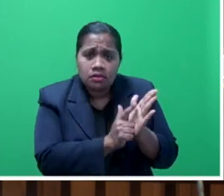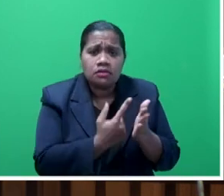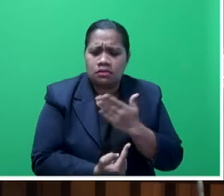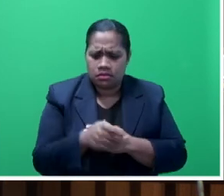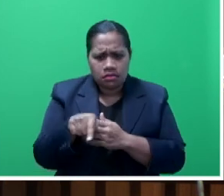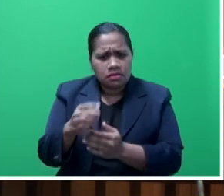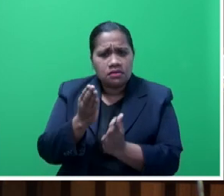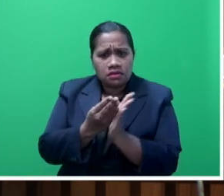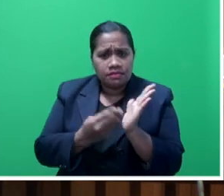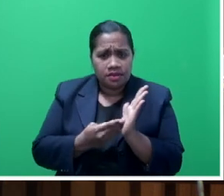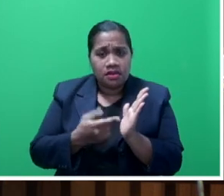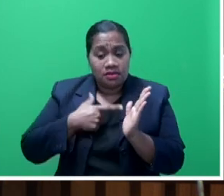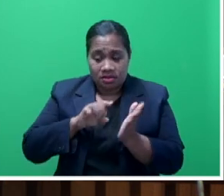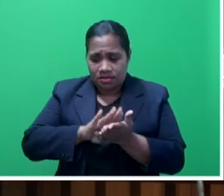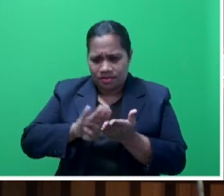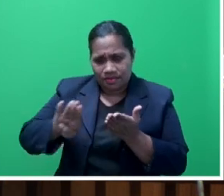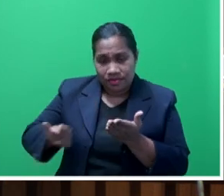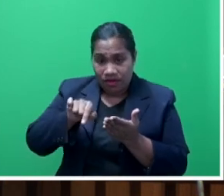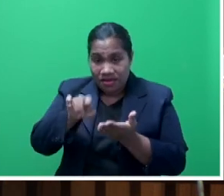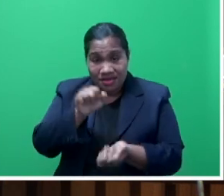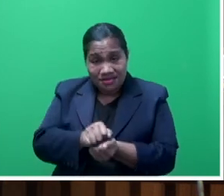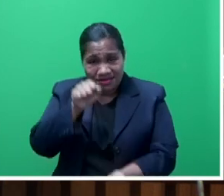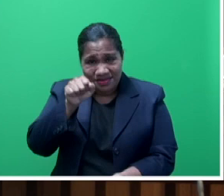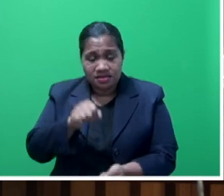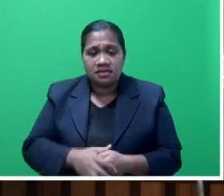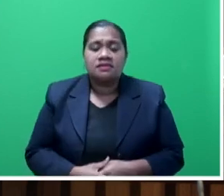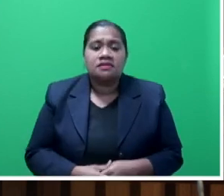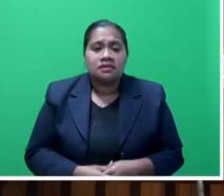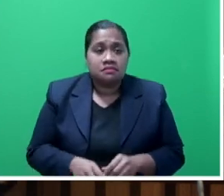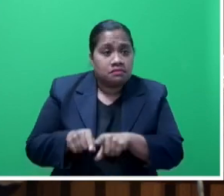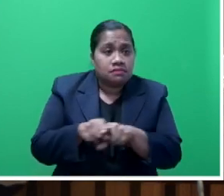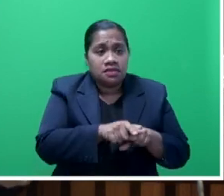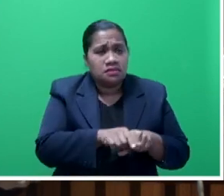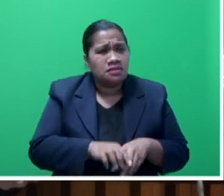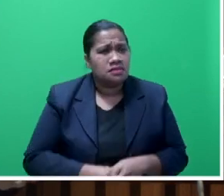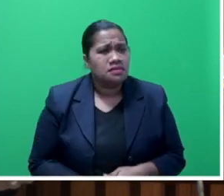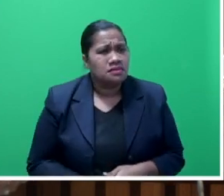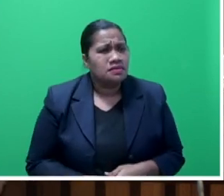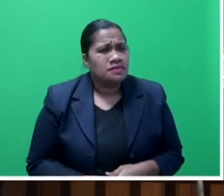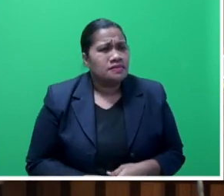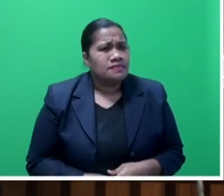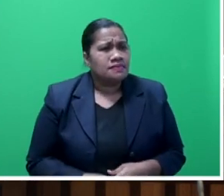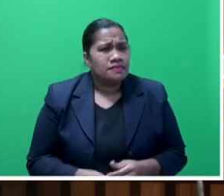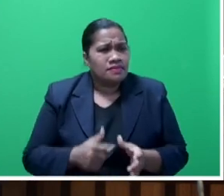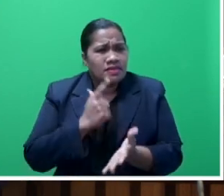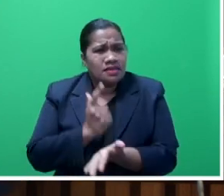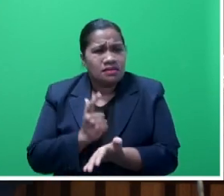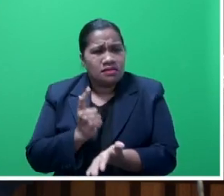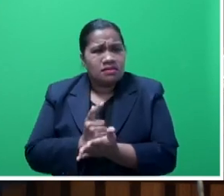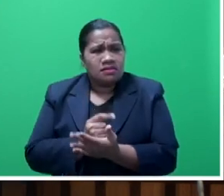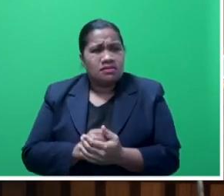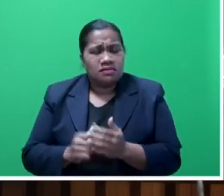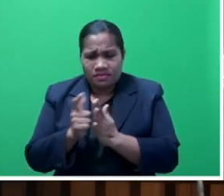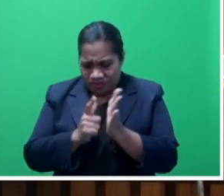bill with the removal of foreign investment certificate means that a lot of lawyers won't necessarily get to bill the fees, because a lot of lawyers and accounting